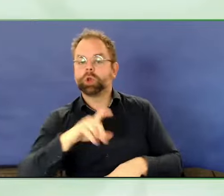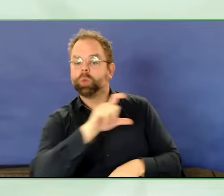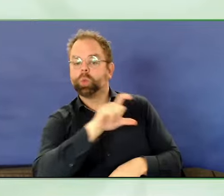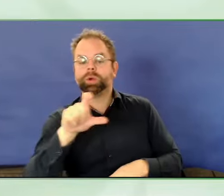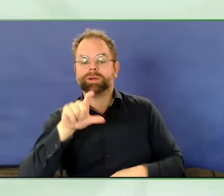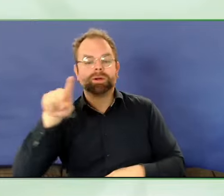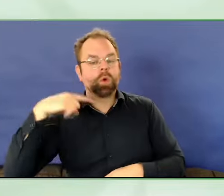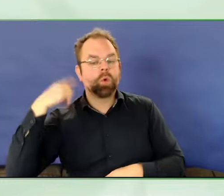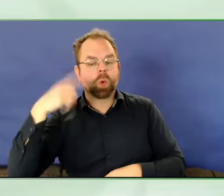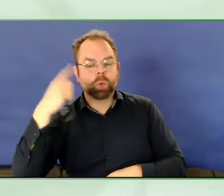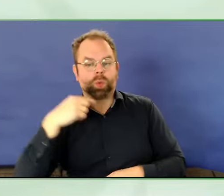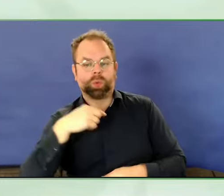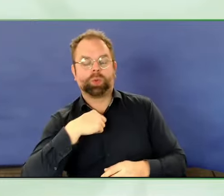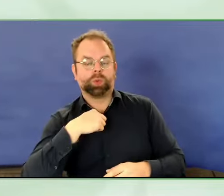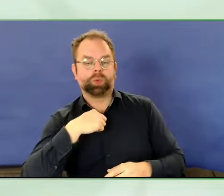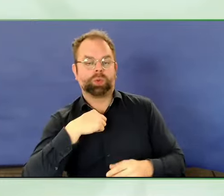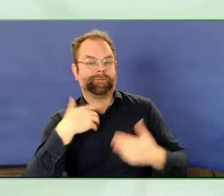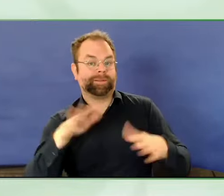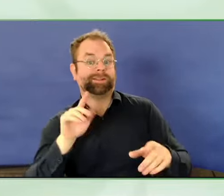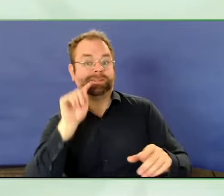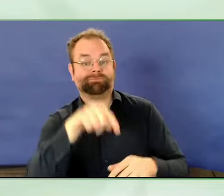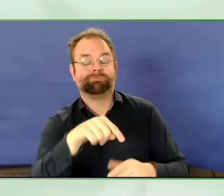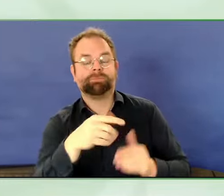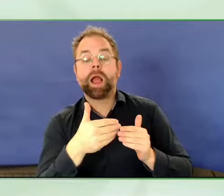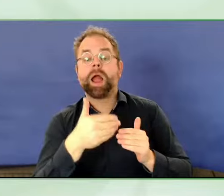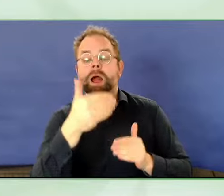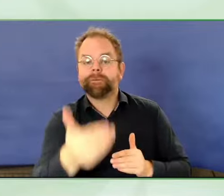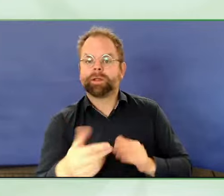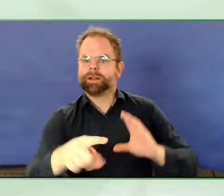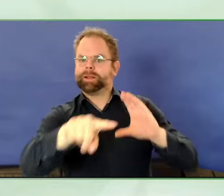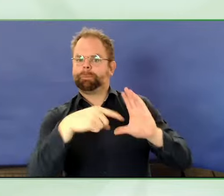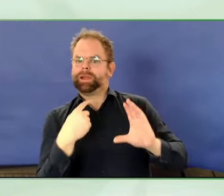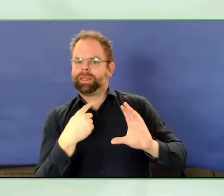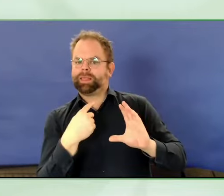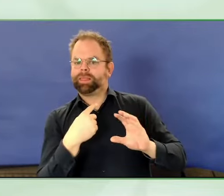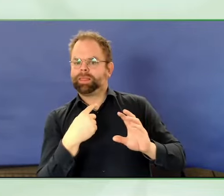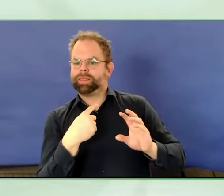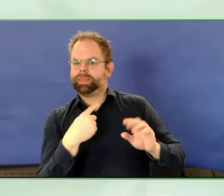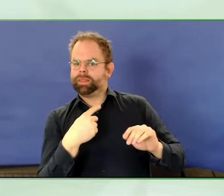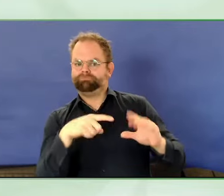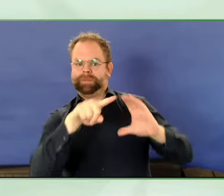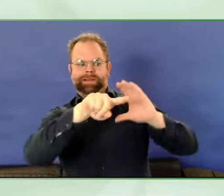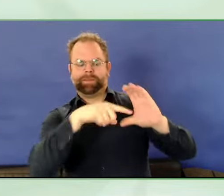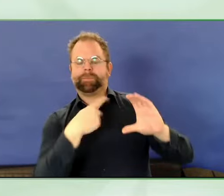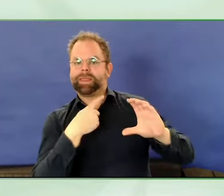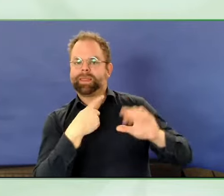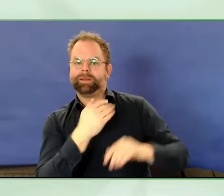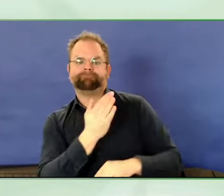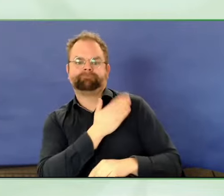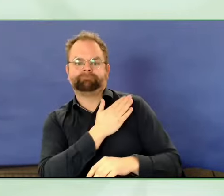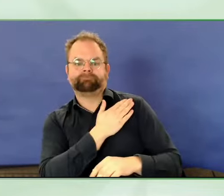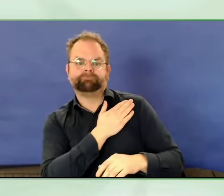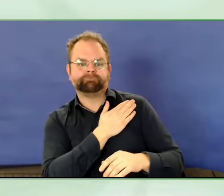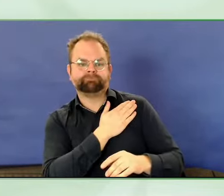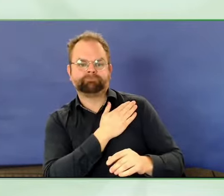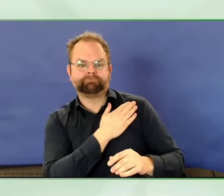sessions and told them that I want to build a brand for short-stature persons. So that's how I met